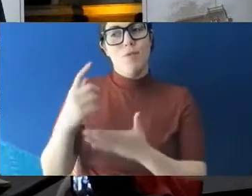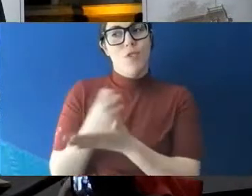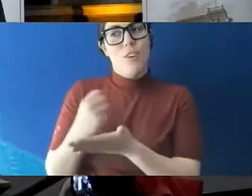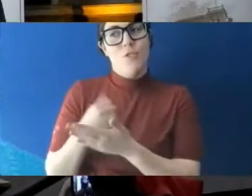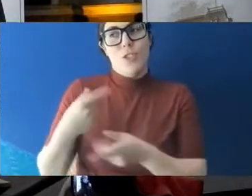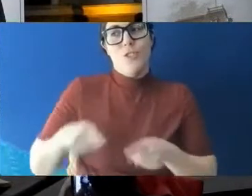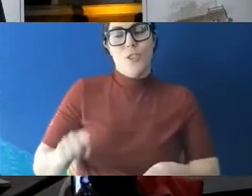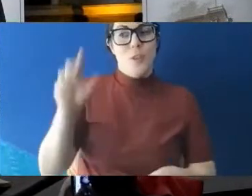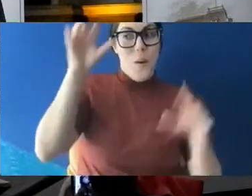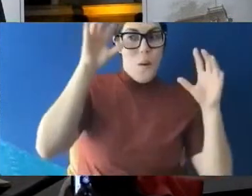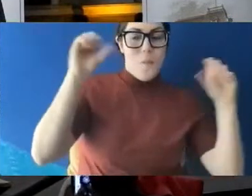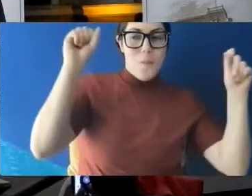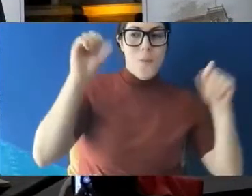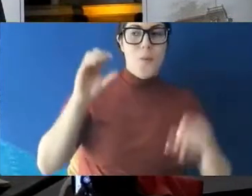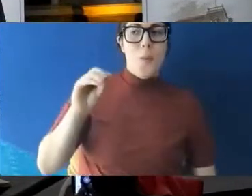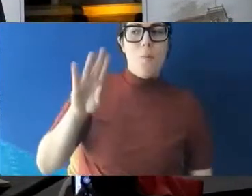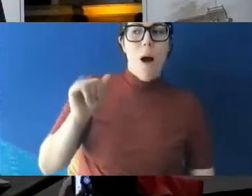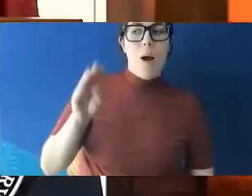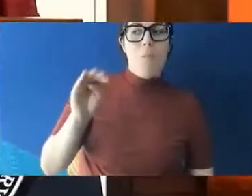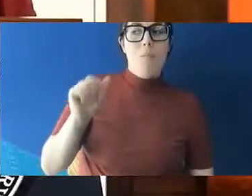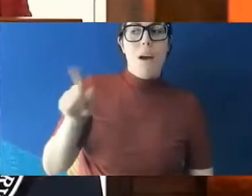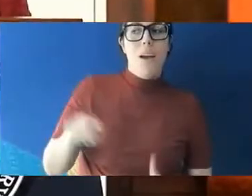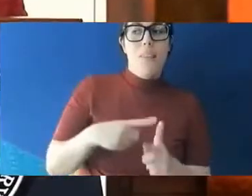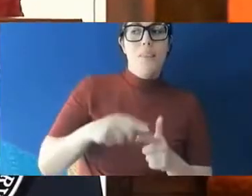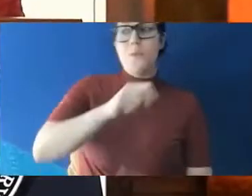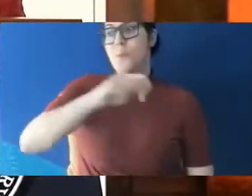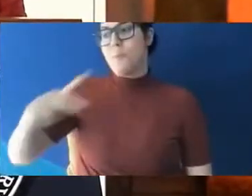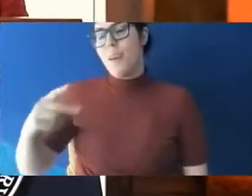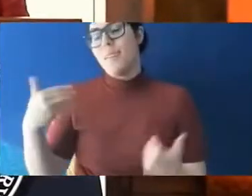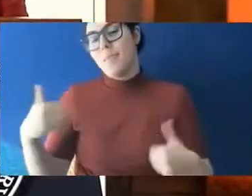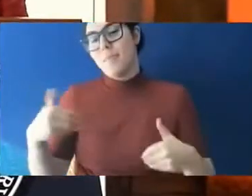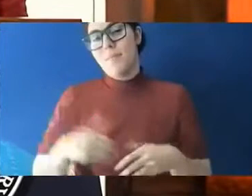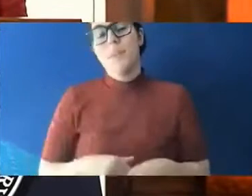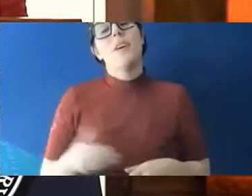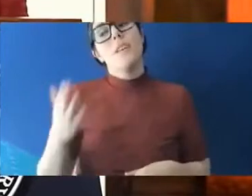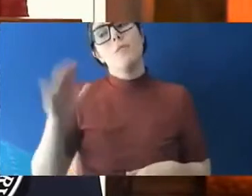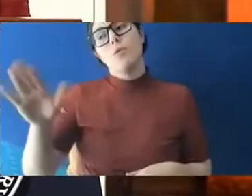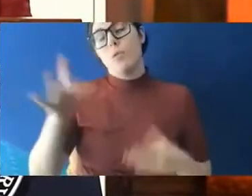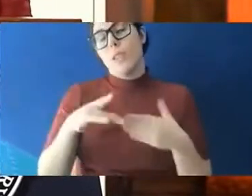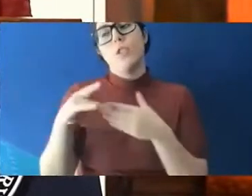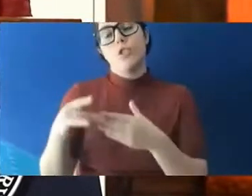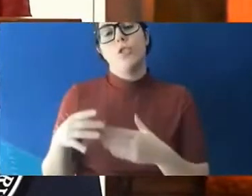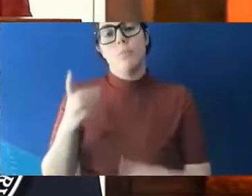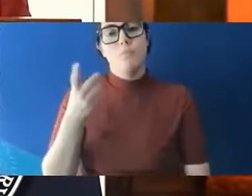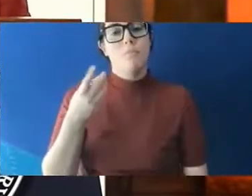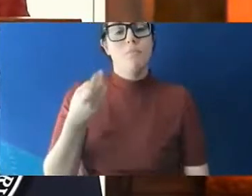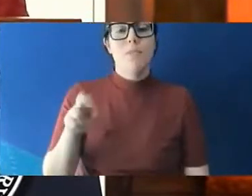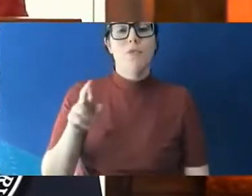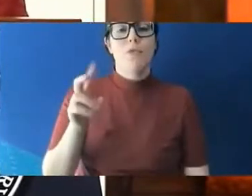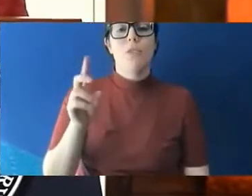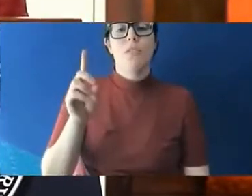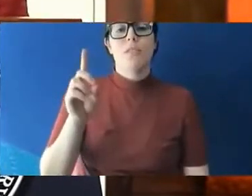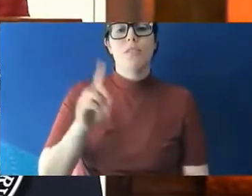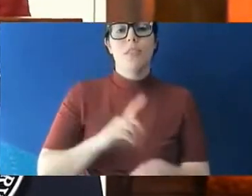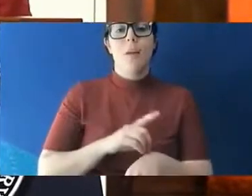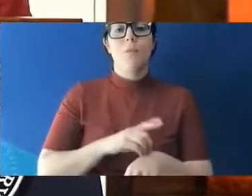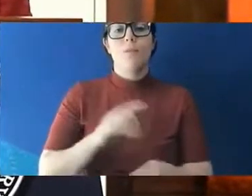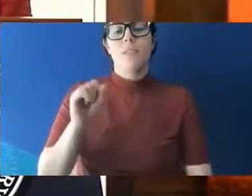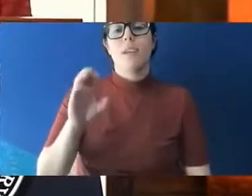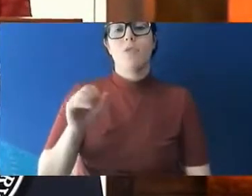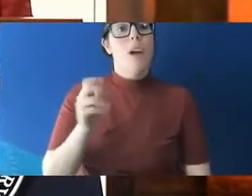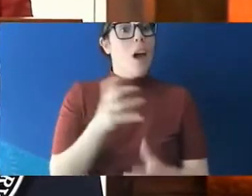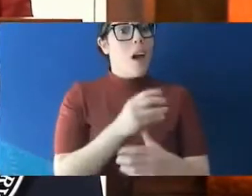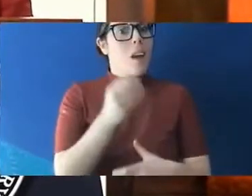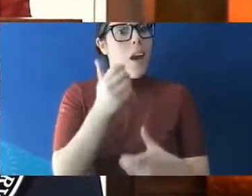administration before you took him back. Thank you for your leadership, Mr. Deputy Secretary, and thank you to all of you,